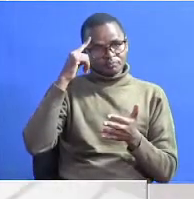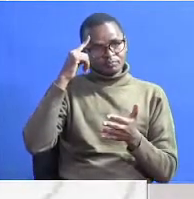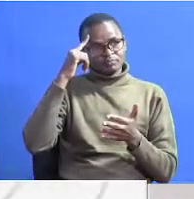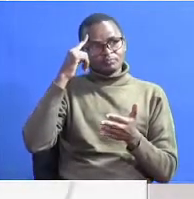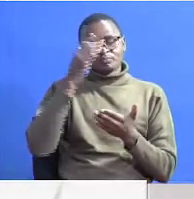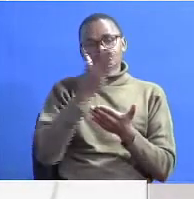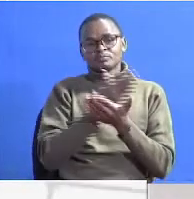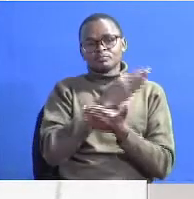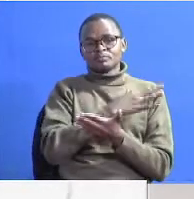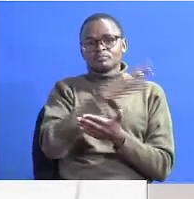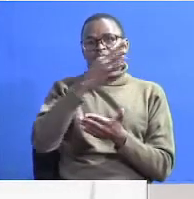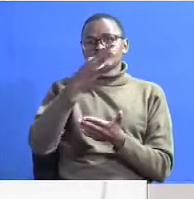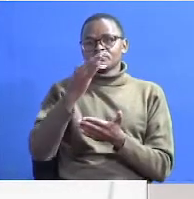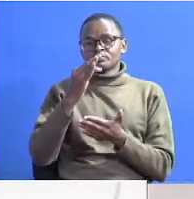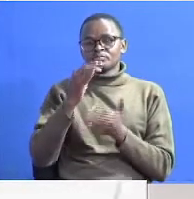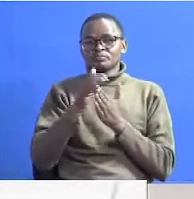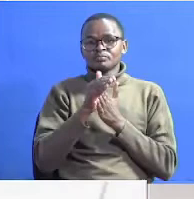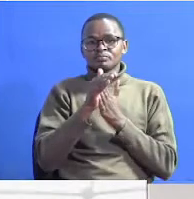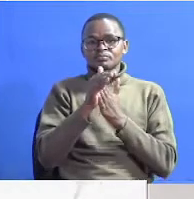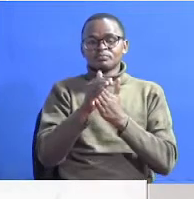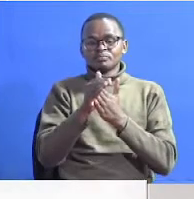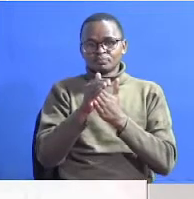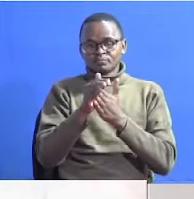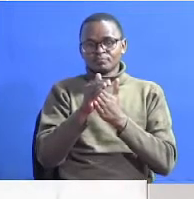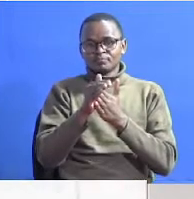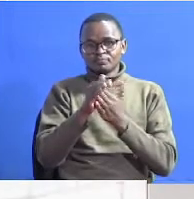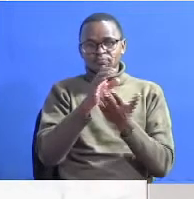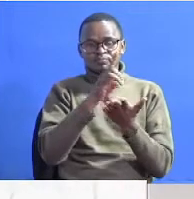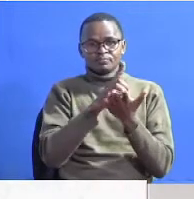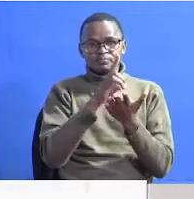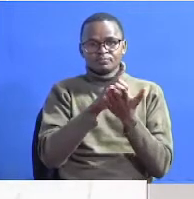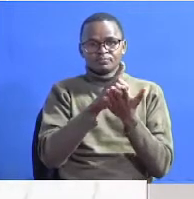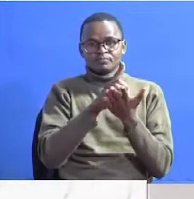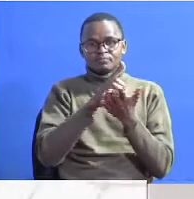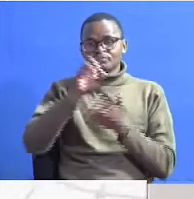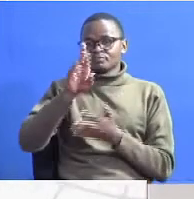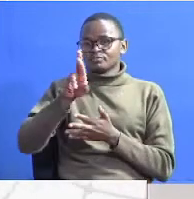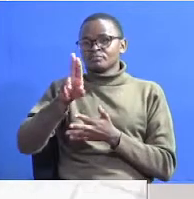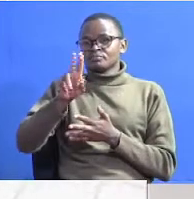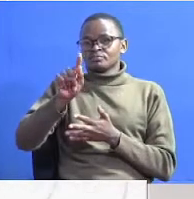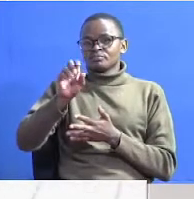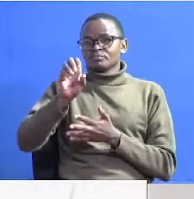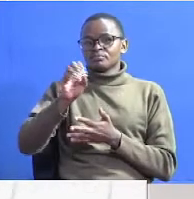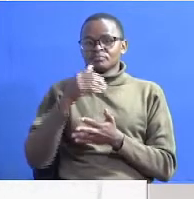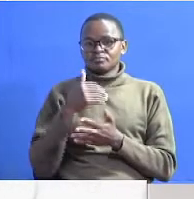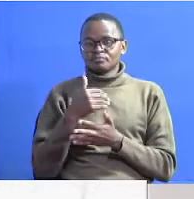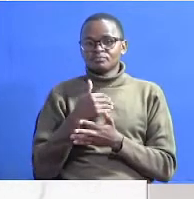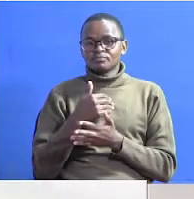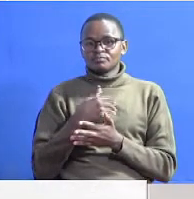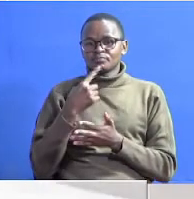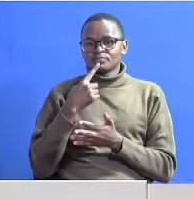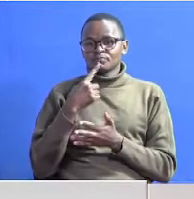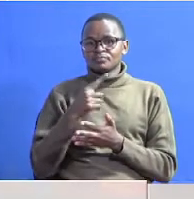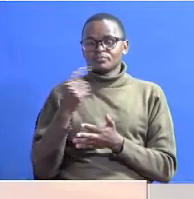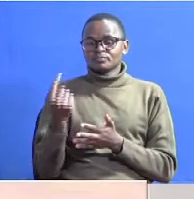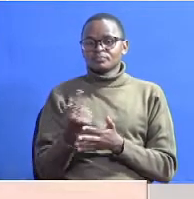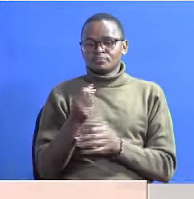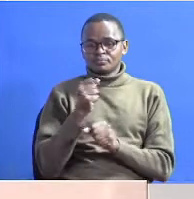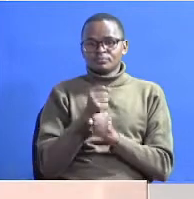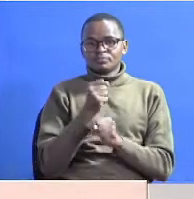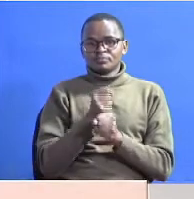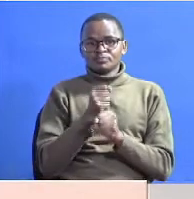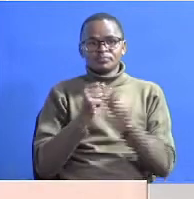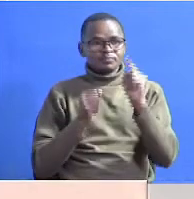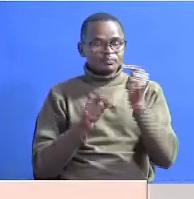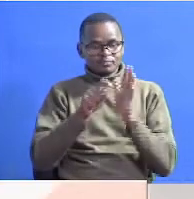the previous leadership, Dr. William Ruto has always come out clearly that saying that they only worked in the first